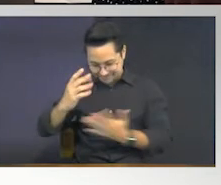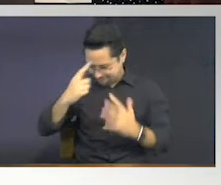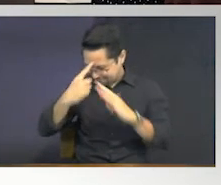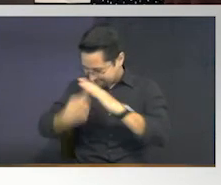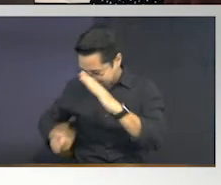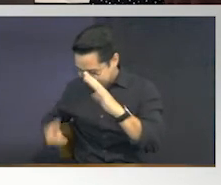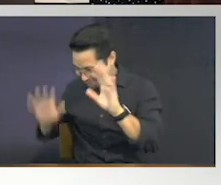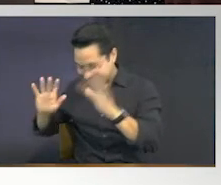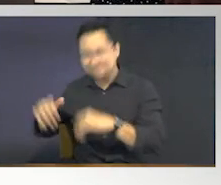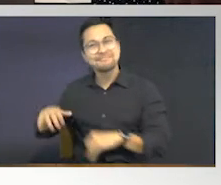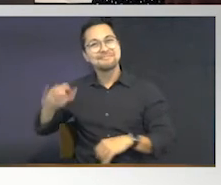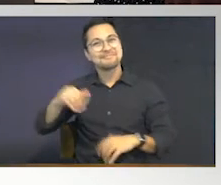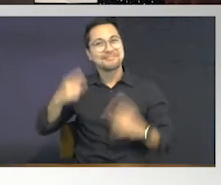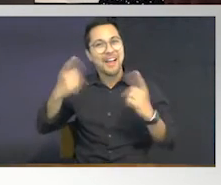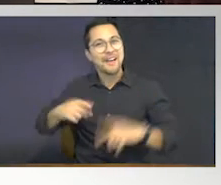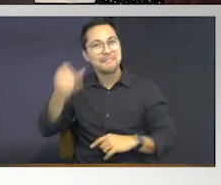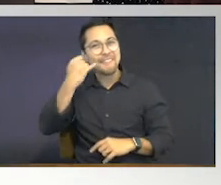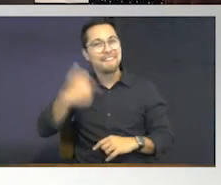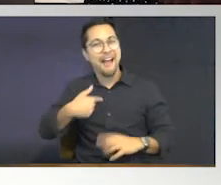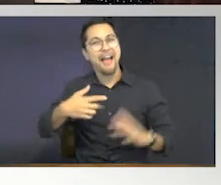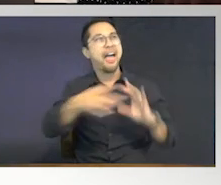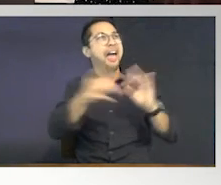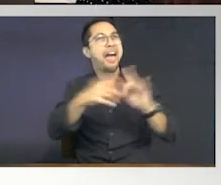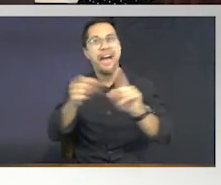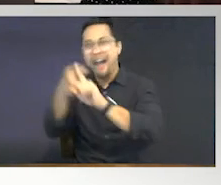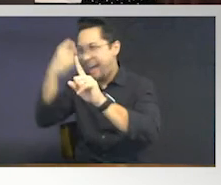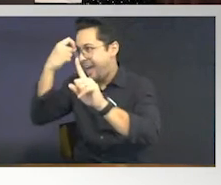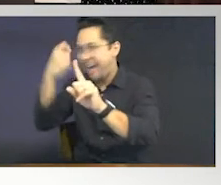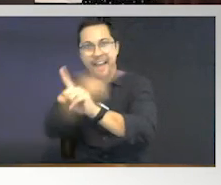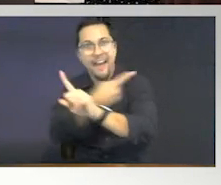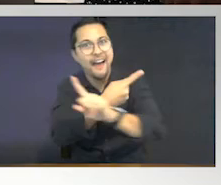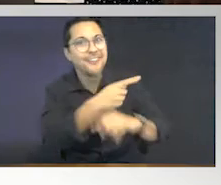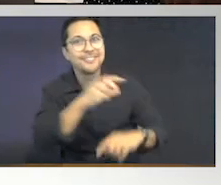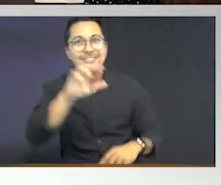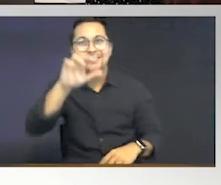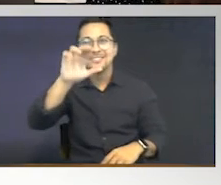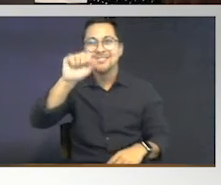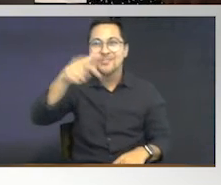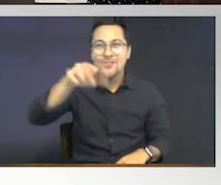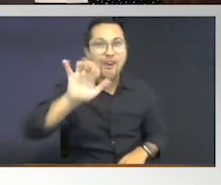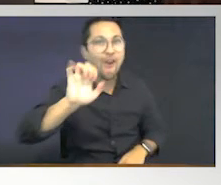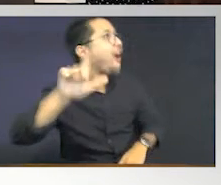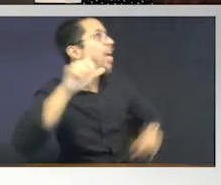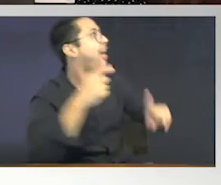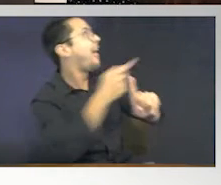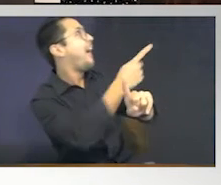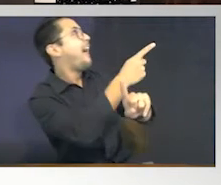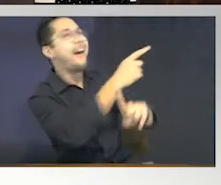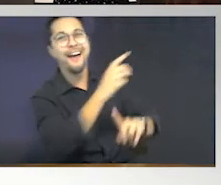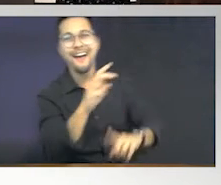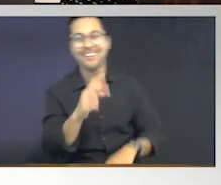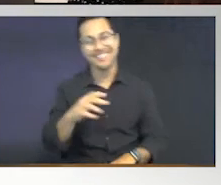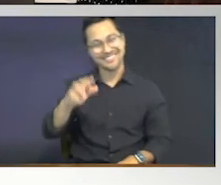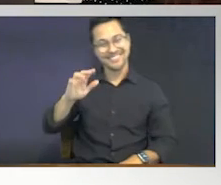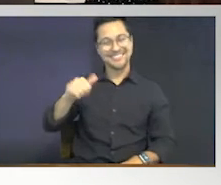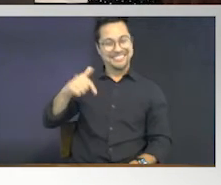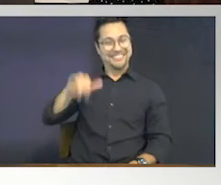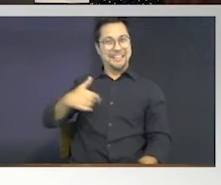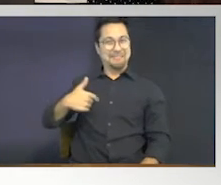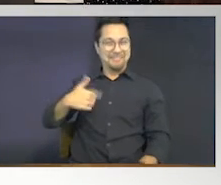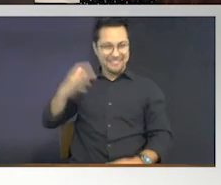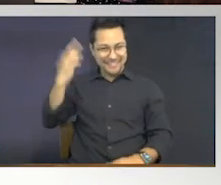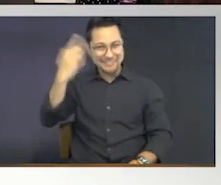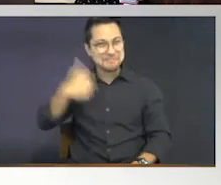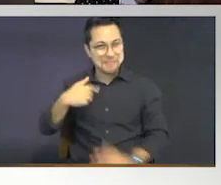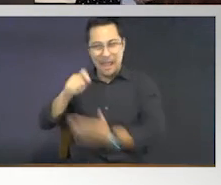See, that's what happens when I get off track. Squirrel! No. Number 5. This is me. This is why I made